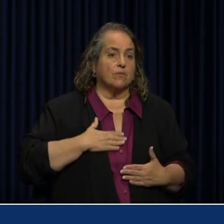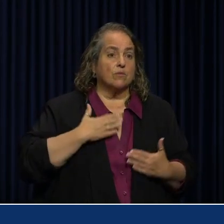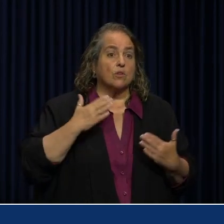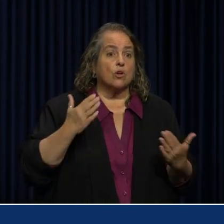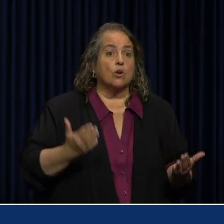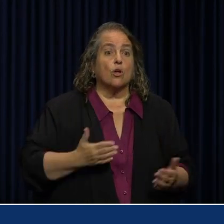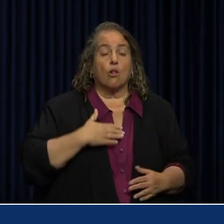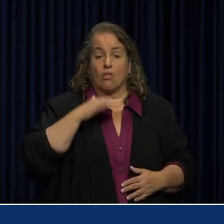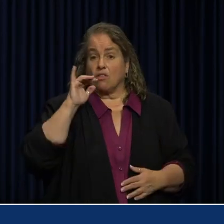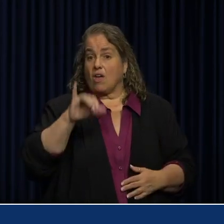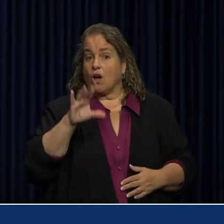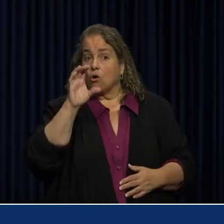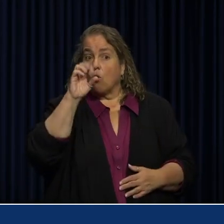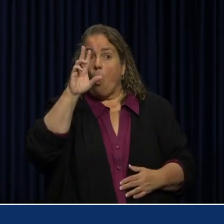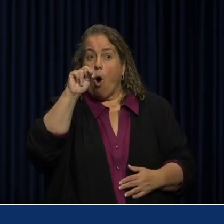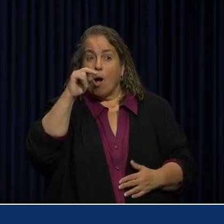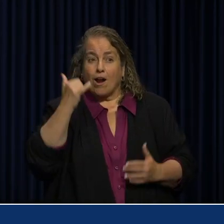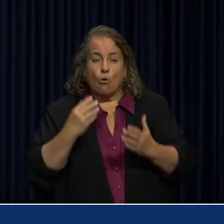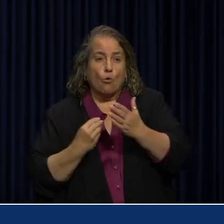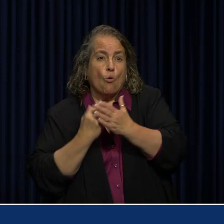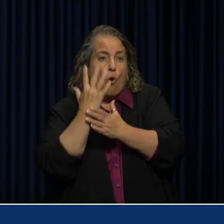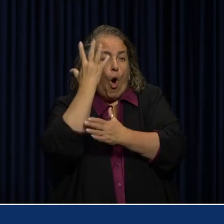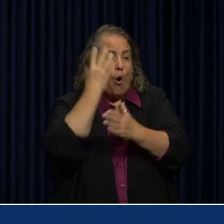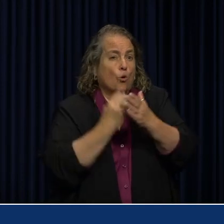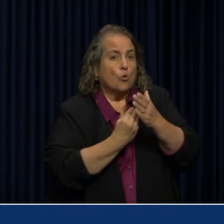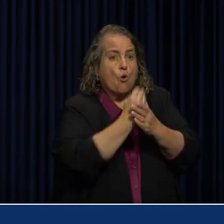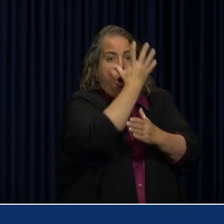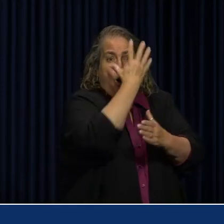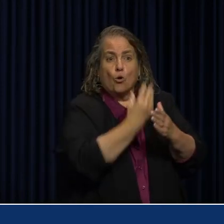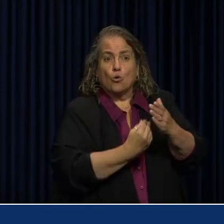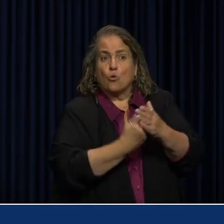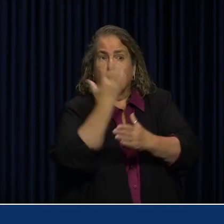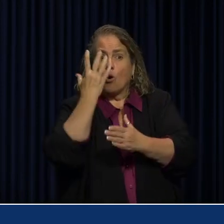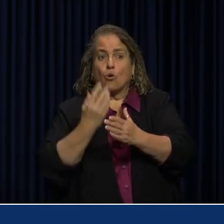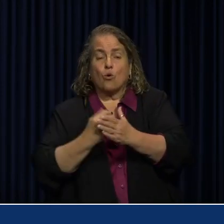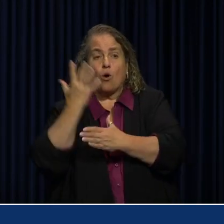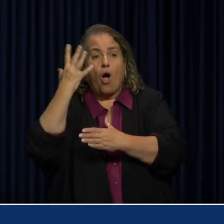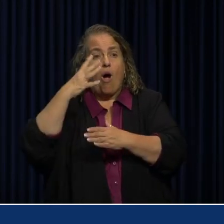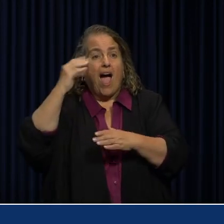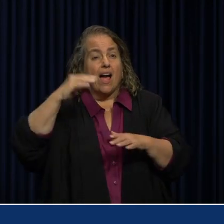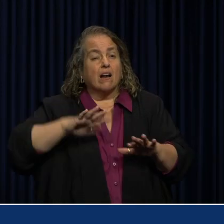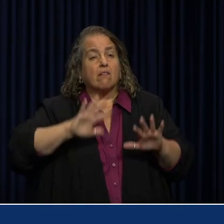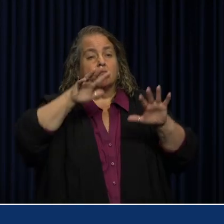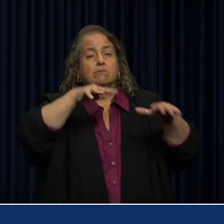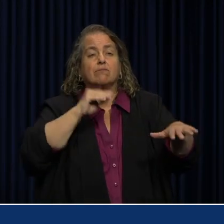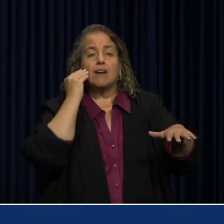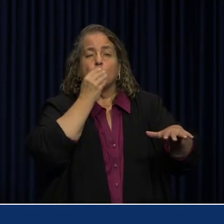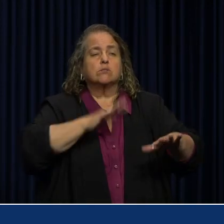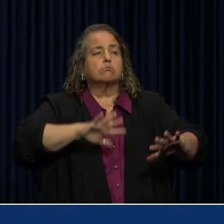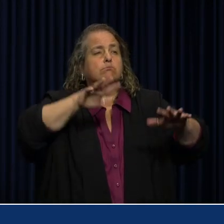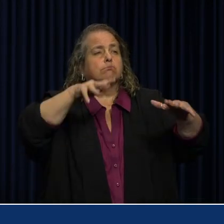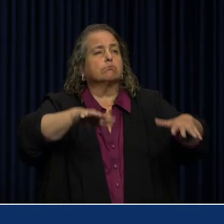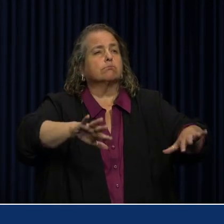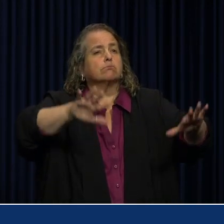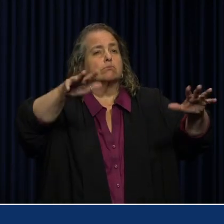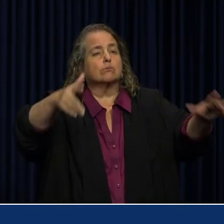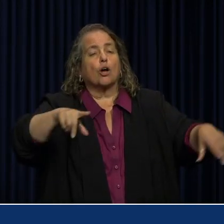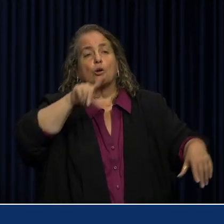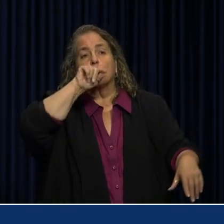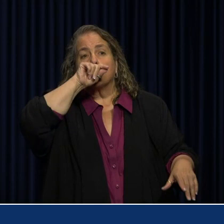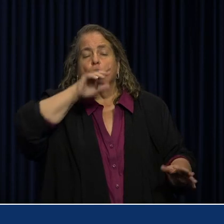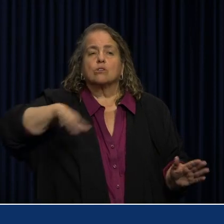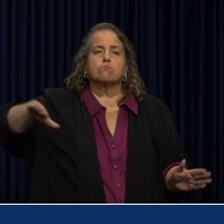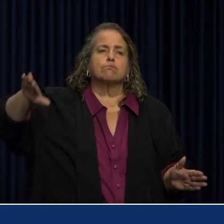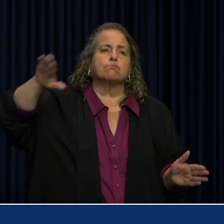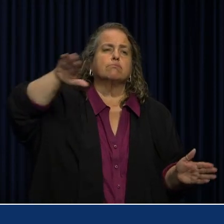The corn tops ripe and the meadows in the bloom, while the birds